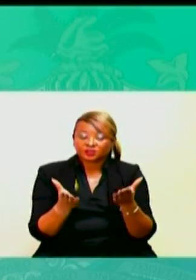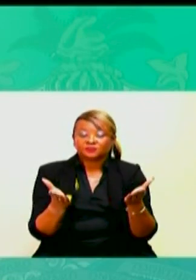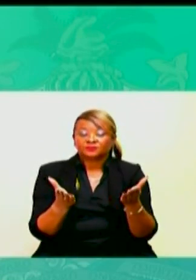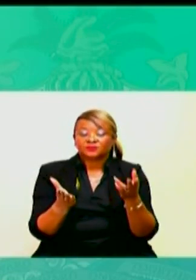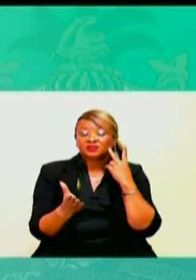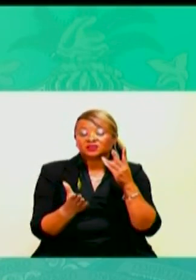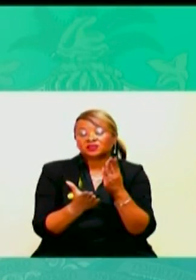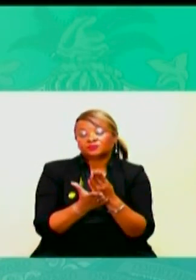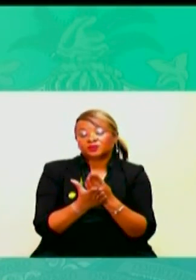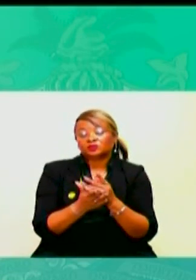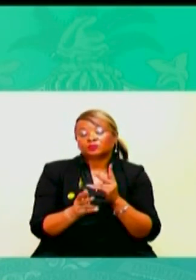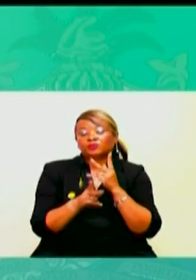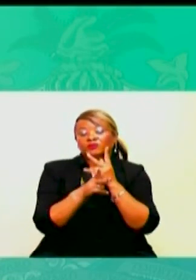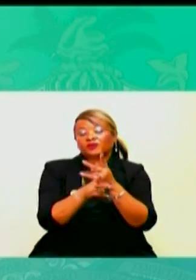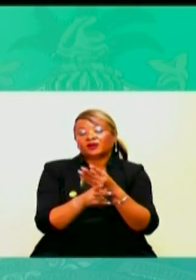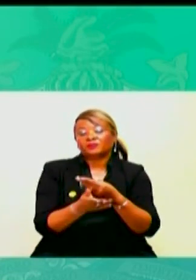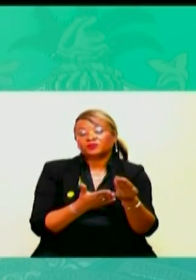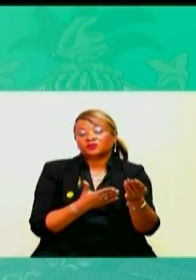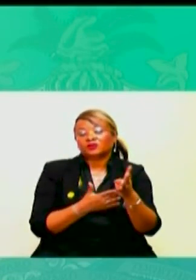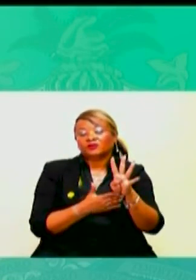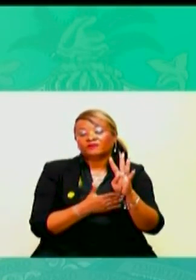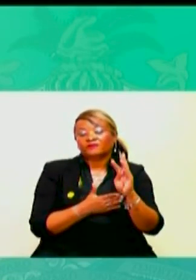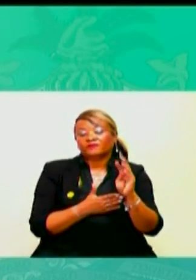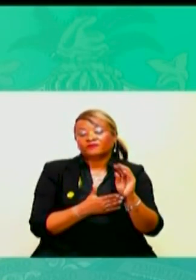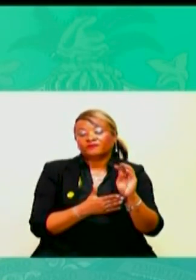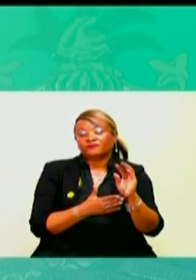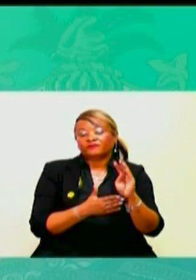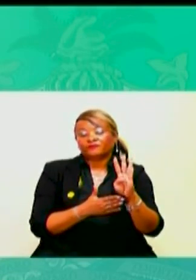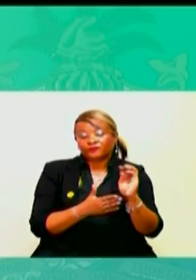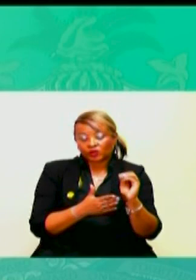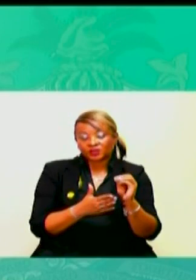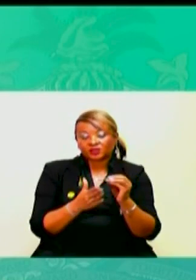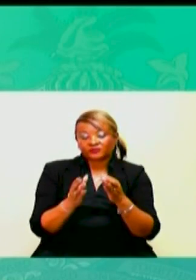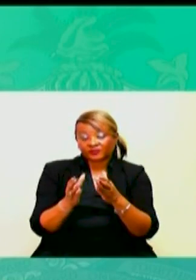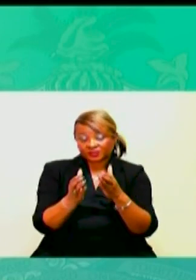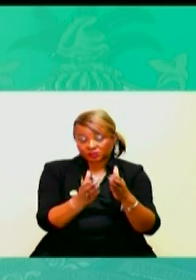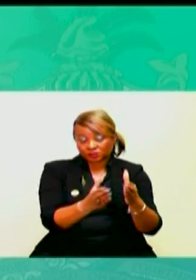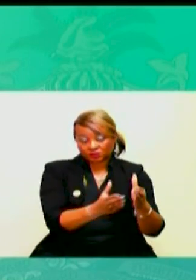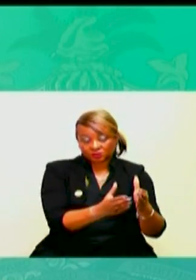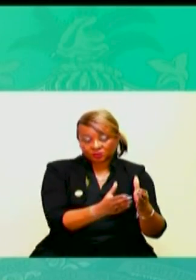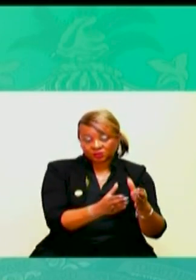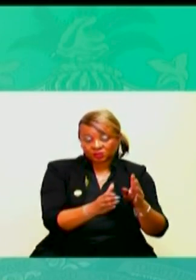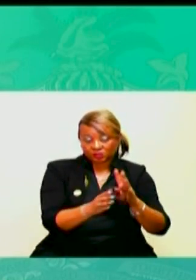budget provides for the purchase of 4 new vessels to patrol our seas and